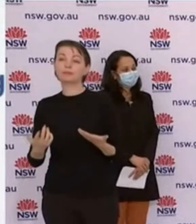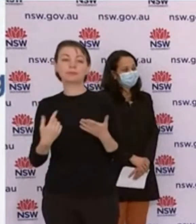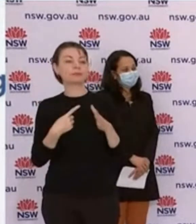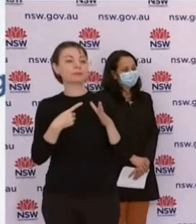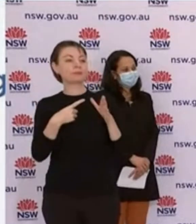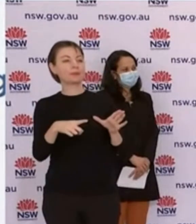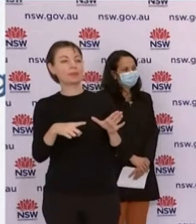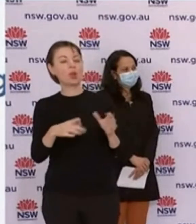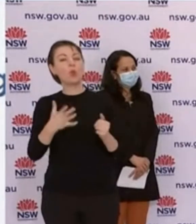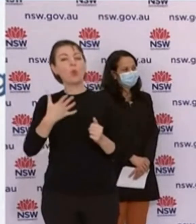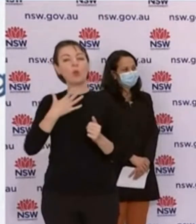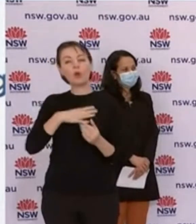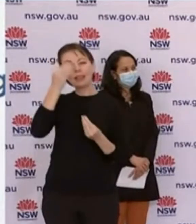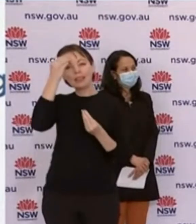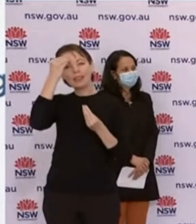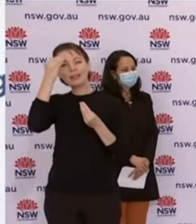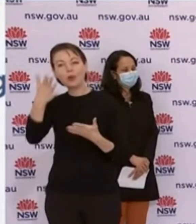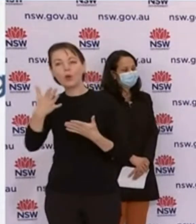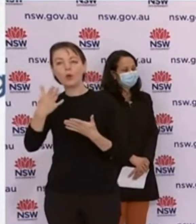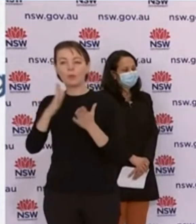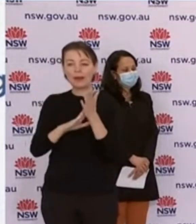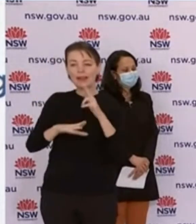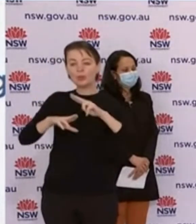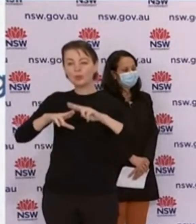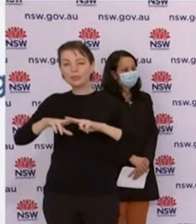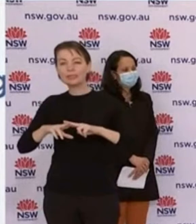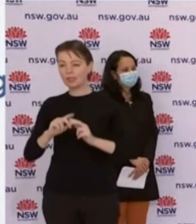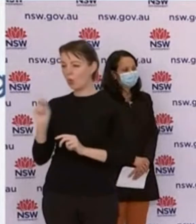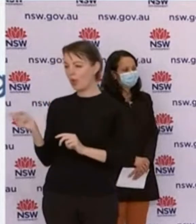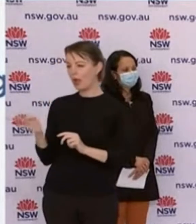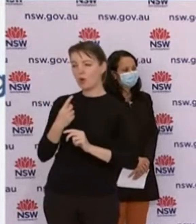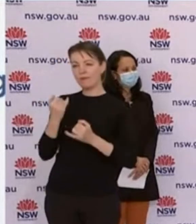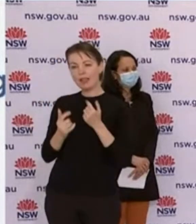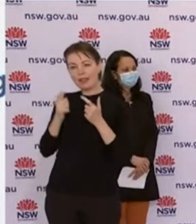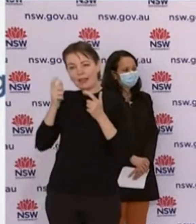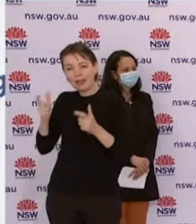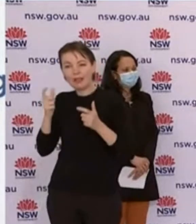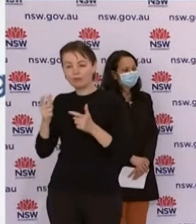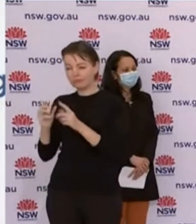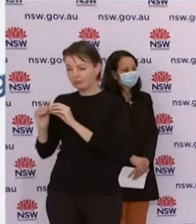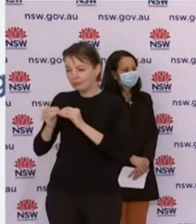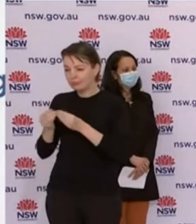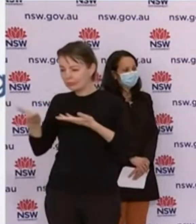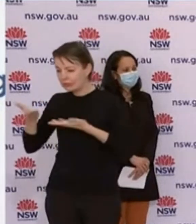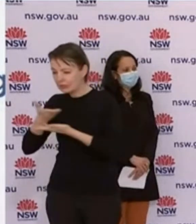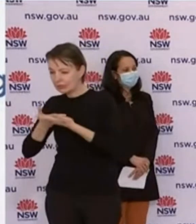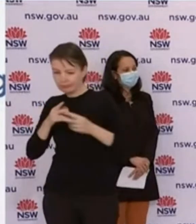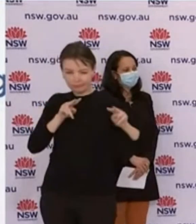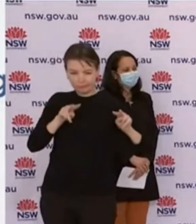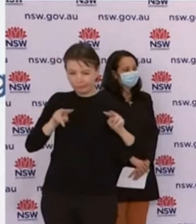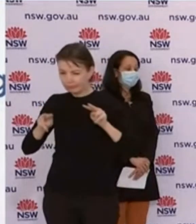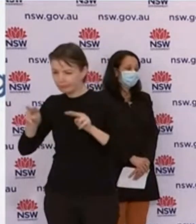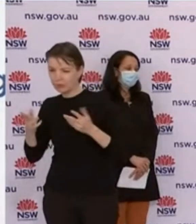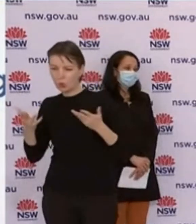done it in a very cautious, planned way, consultation, incorporating the health advice, incorporating where we think vaccine levels